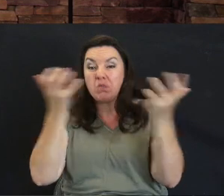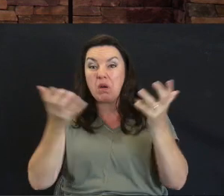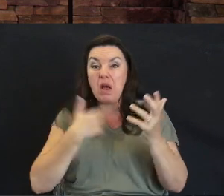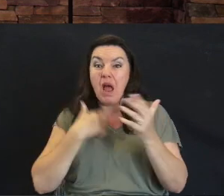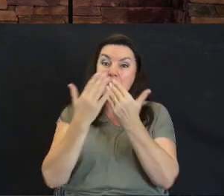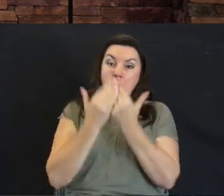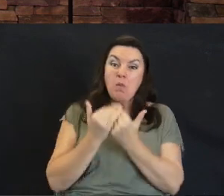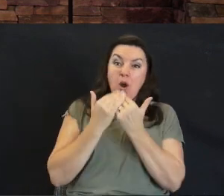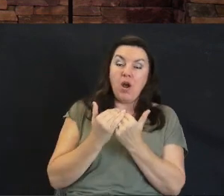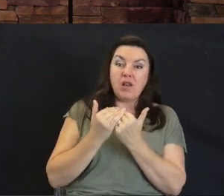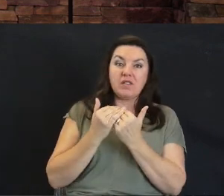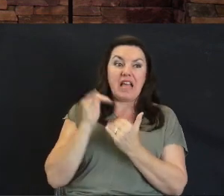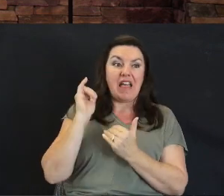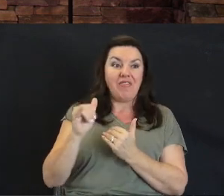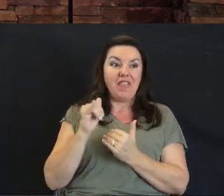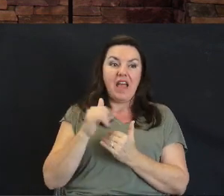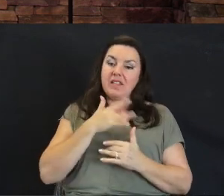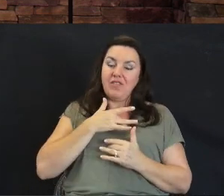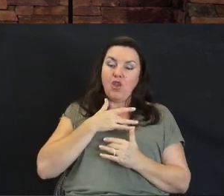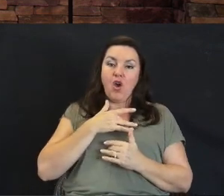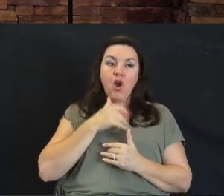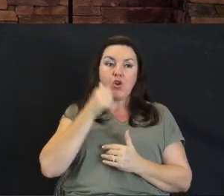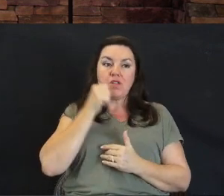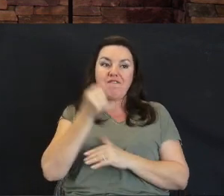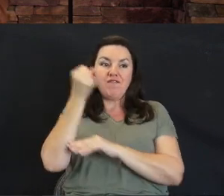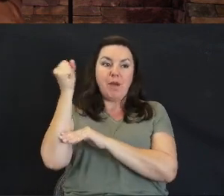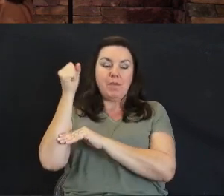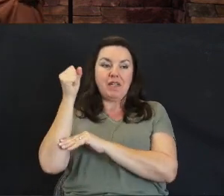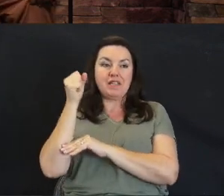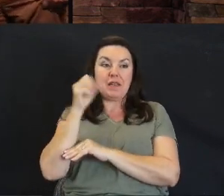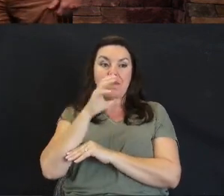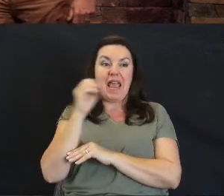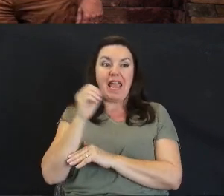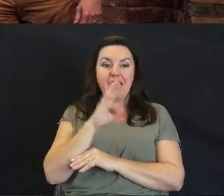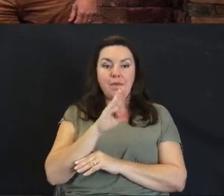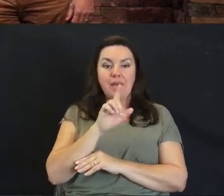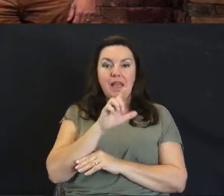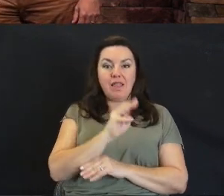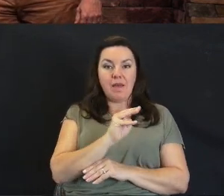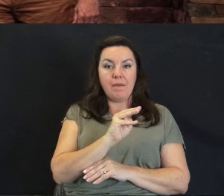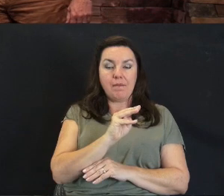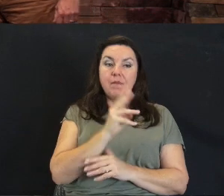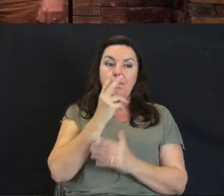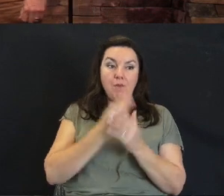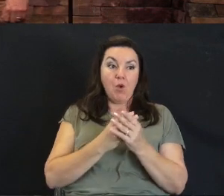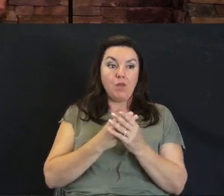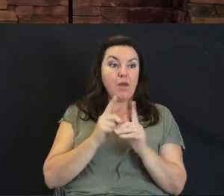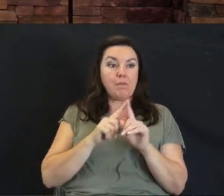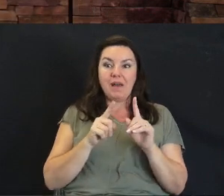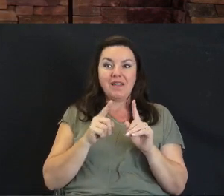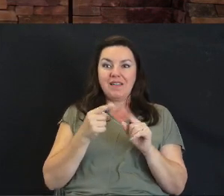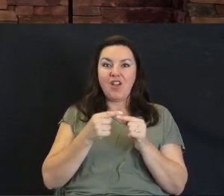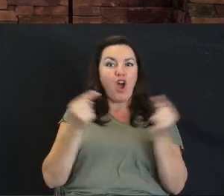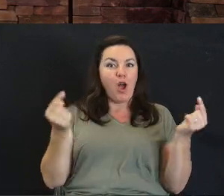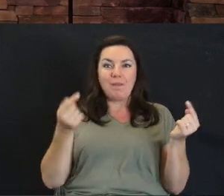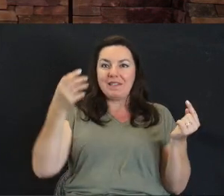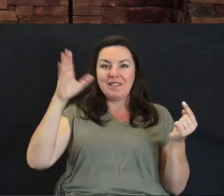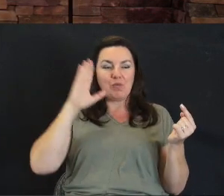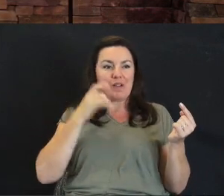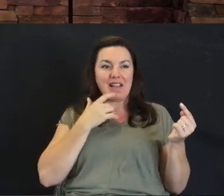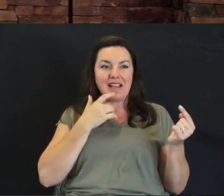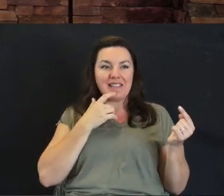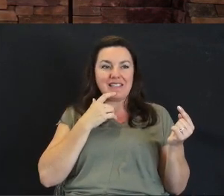this is the heart of feminism It's in the Black Lives Matter movement And yet it's just the opposite Of what God calls women to do Be content